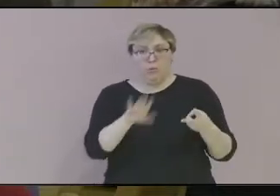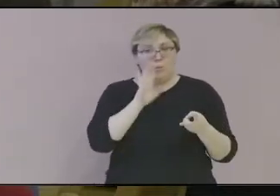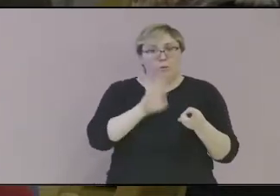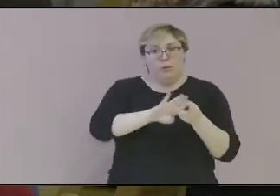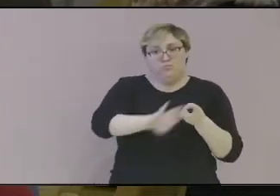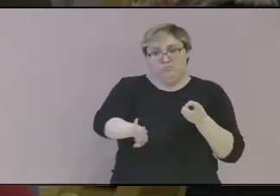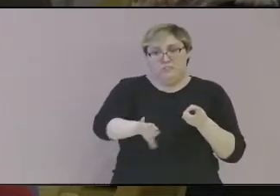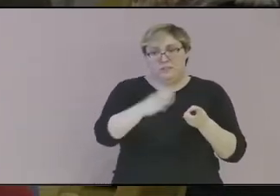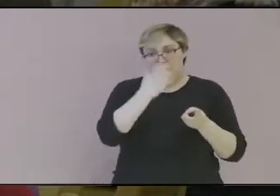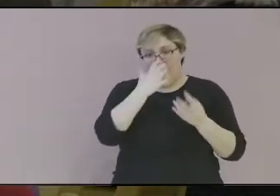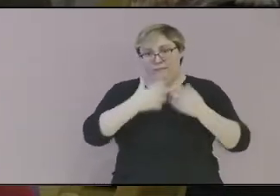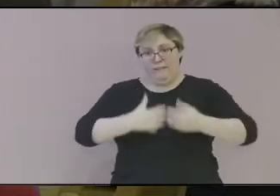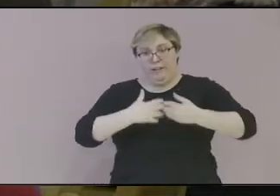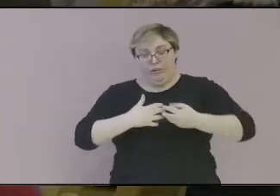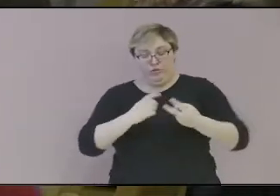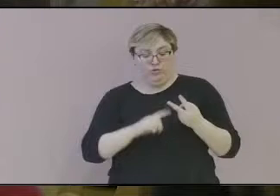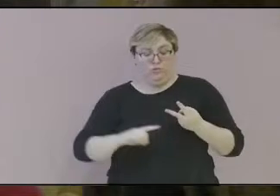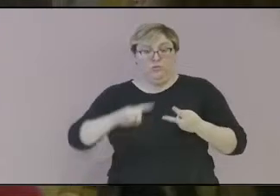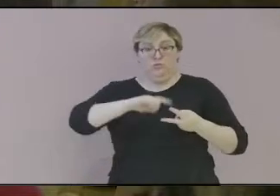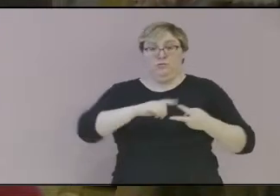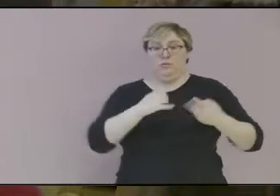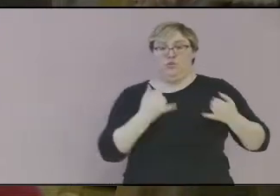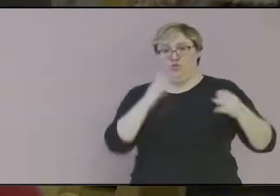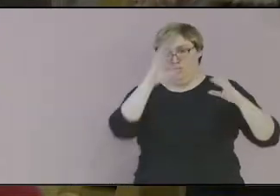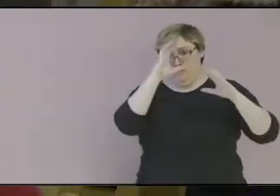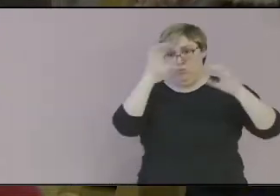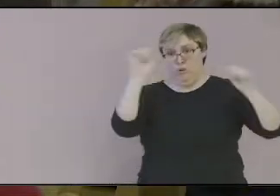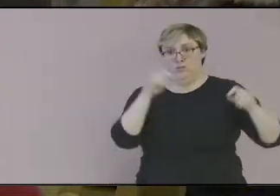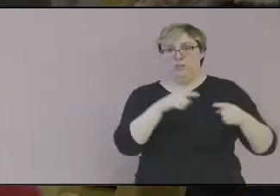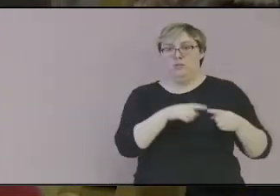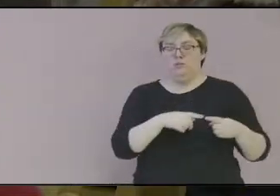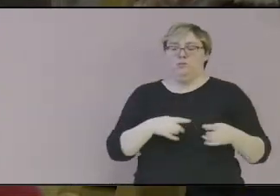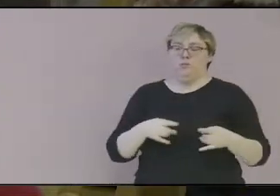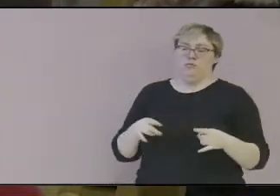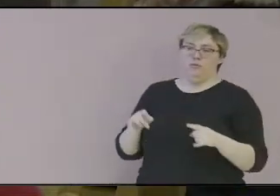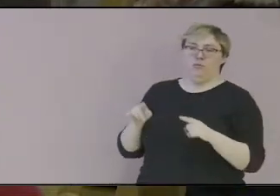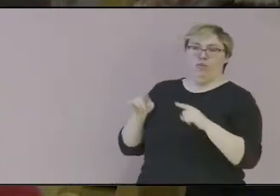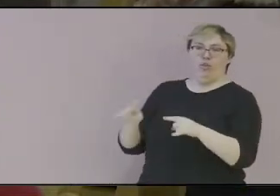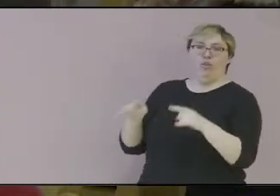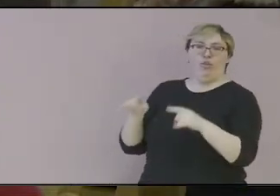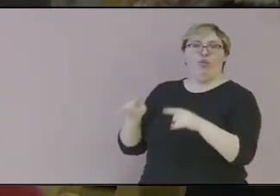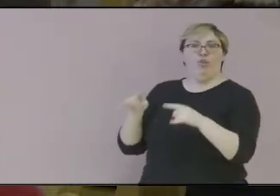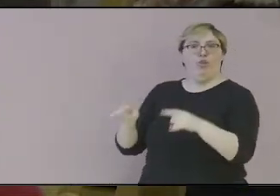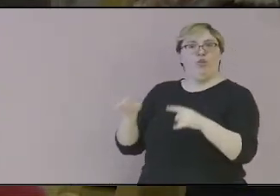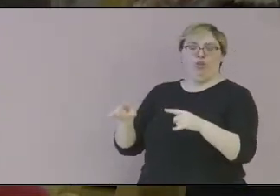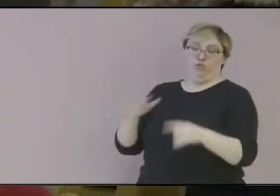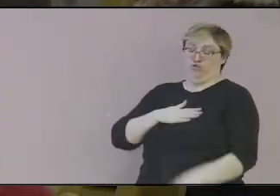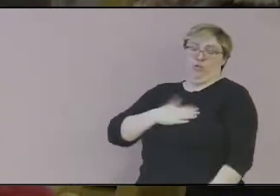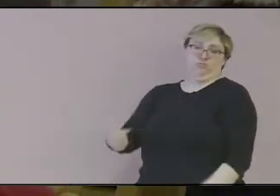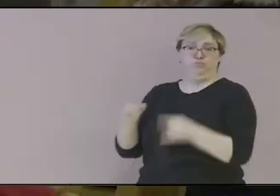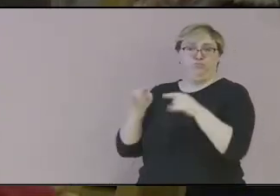the current President of the United States, who has openly mocked disabled